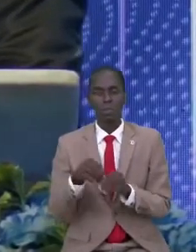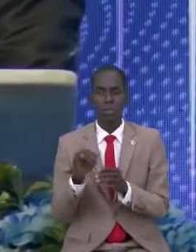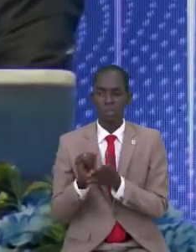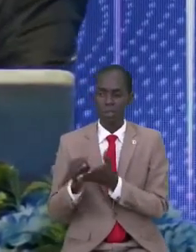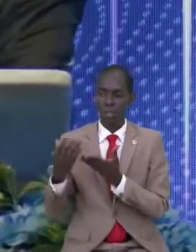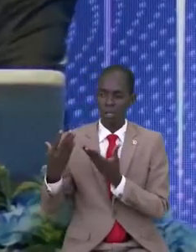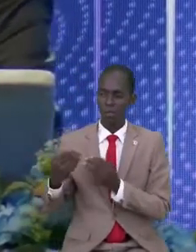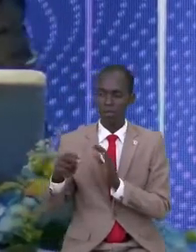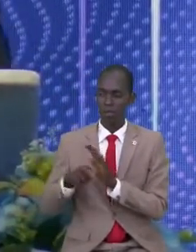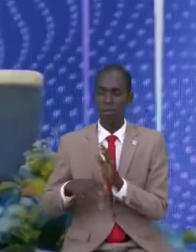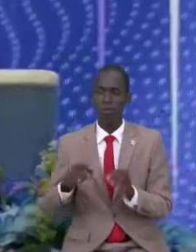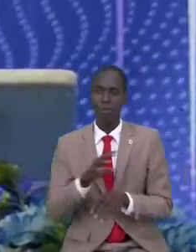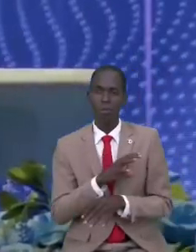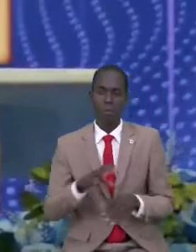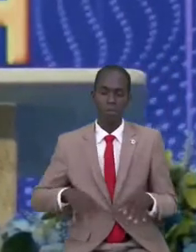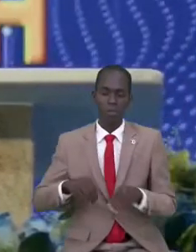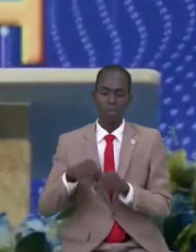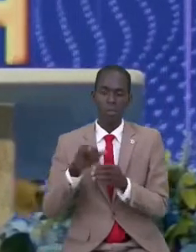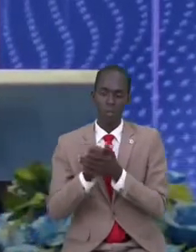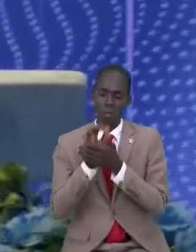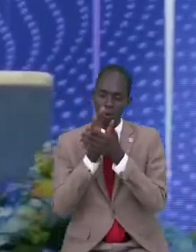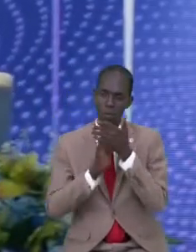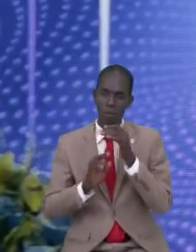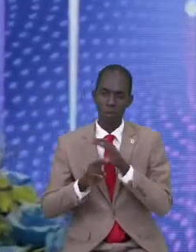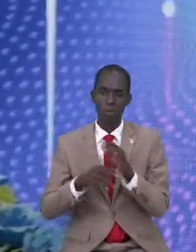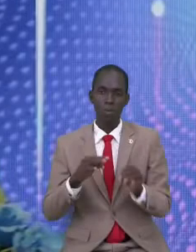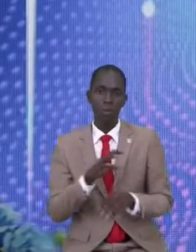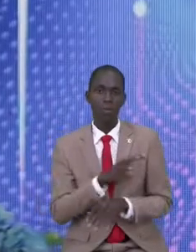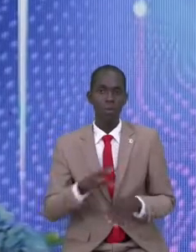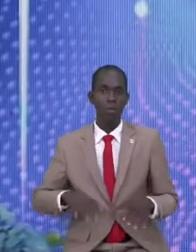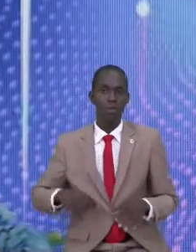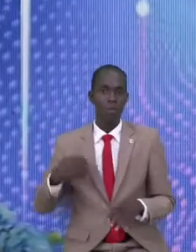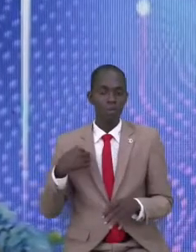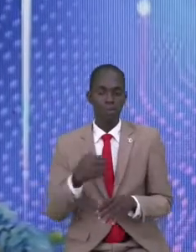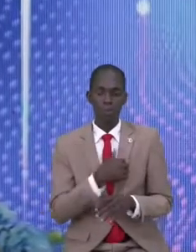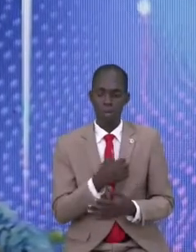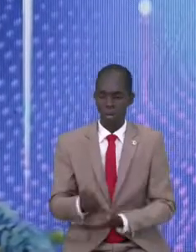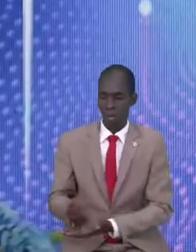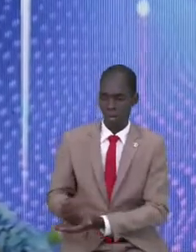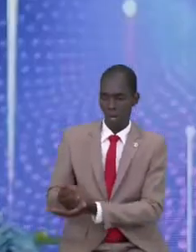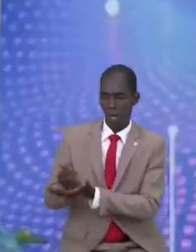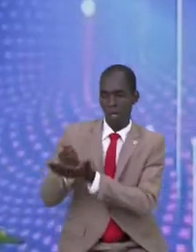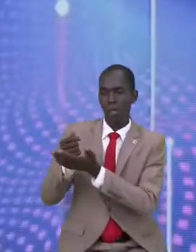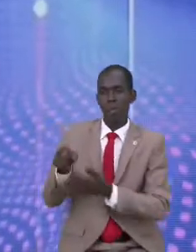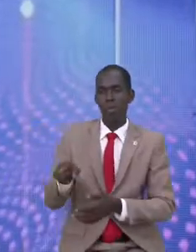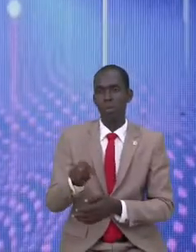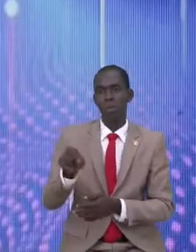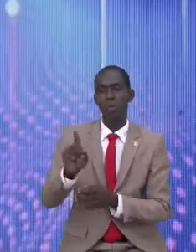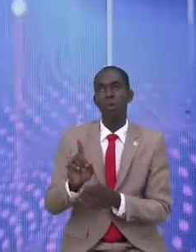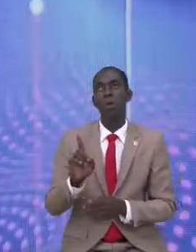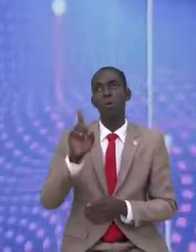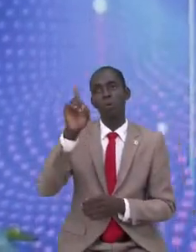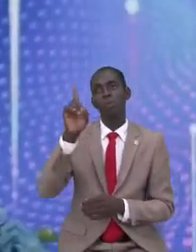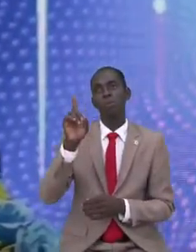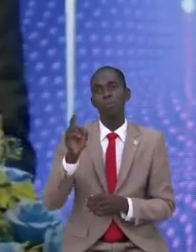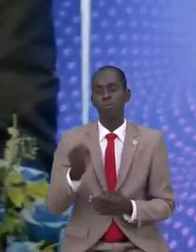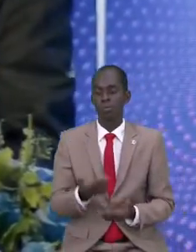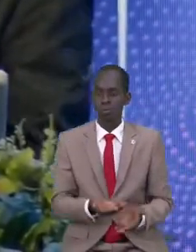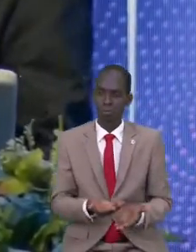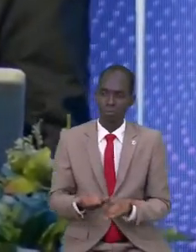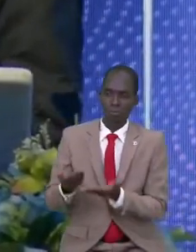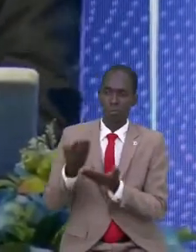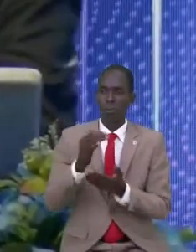Christ, in that meekness of Christ, we help them up, bearing